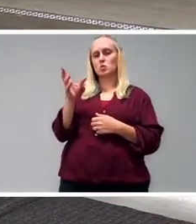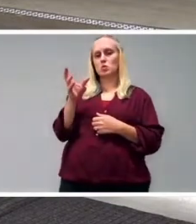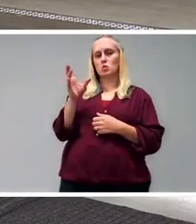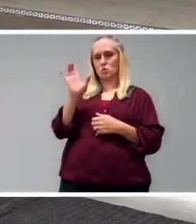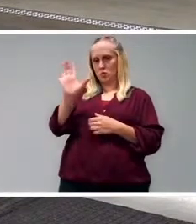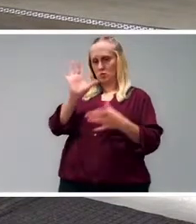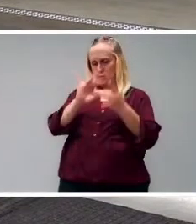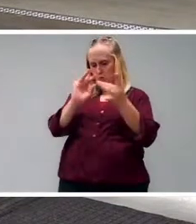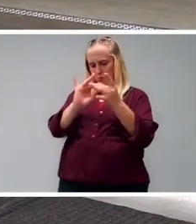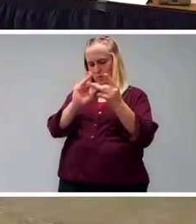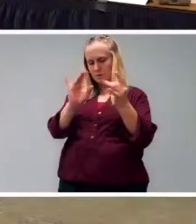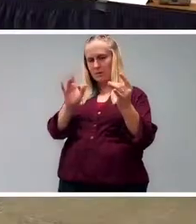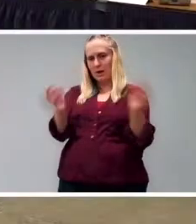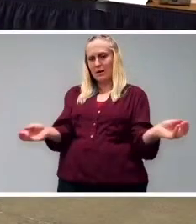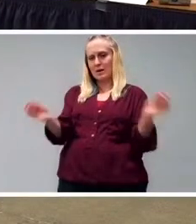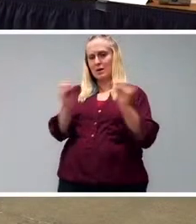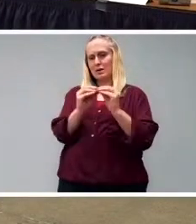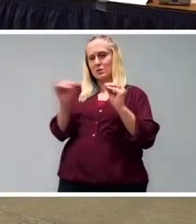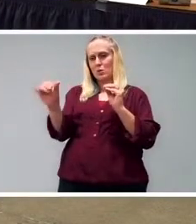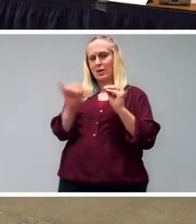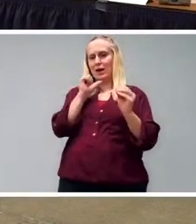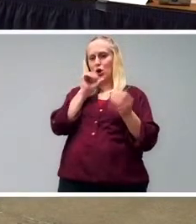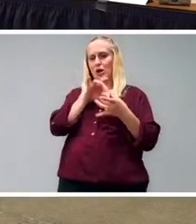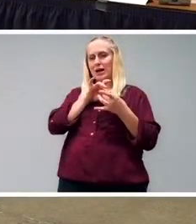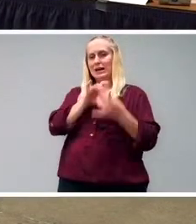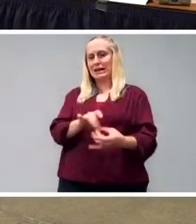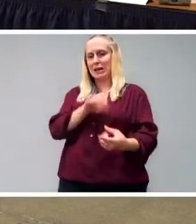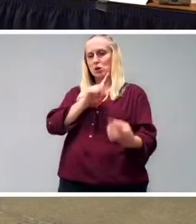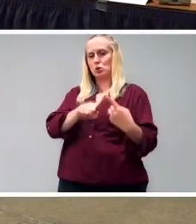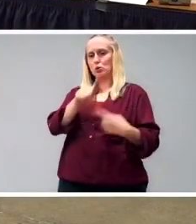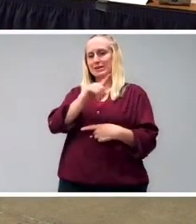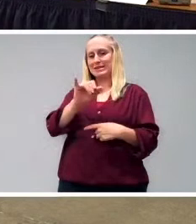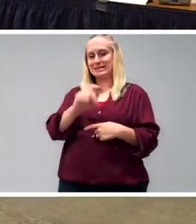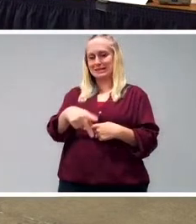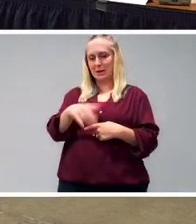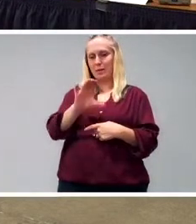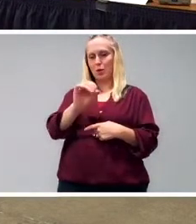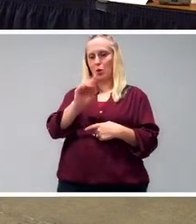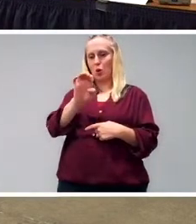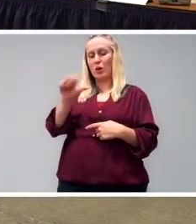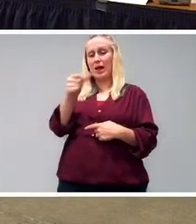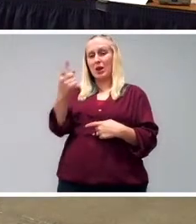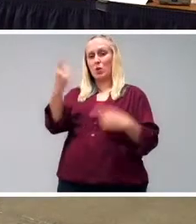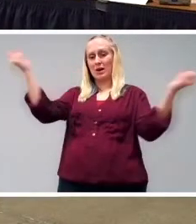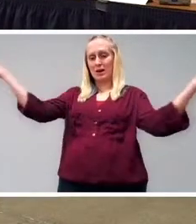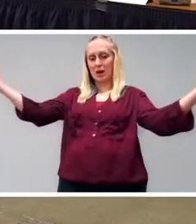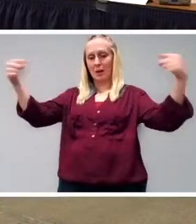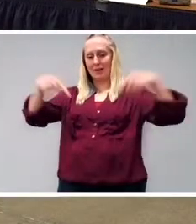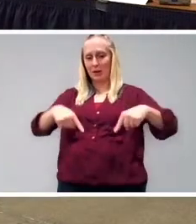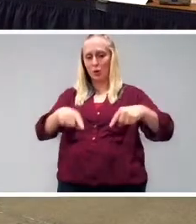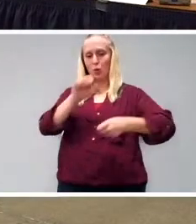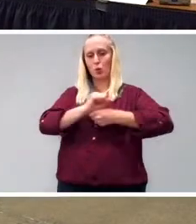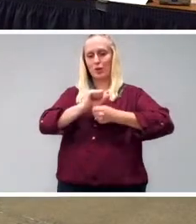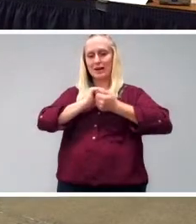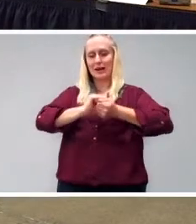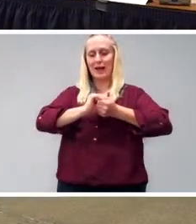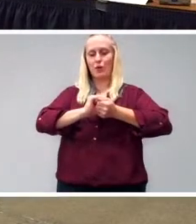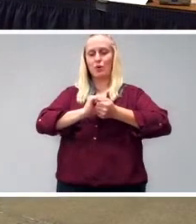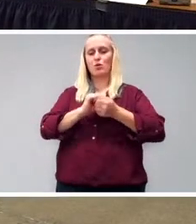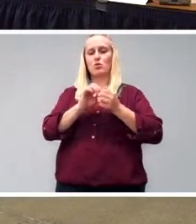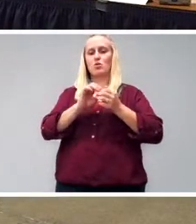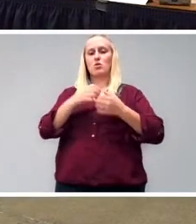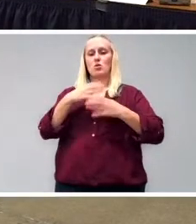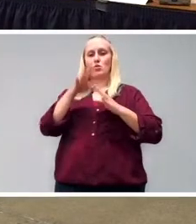like you're not tied to your zip code. Anybody can come here and work together and, you know, create such a beautiful thing. That's